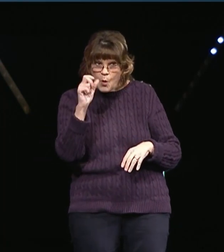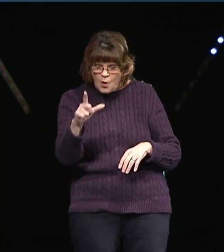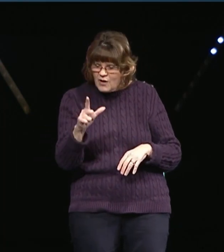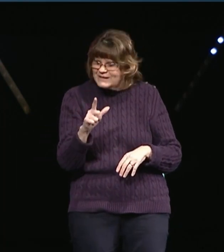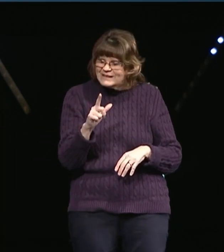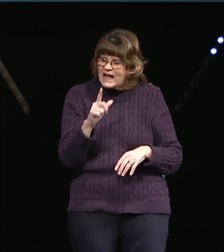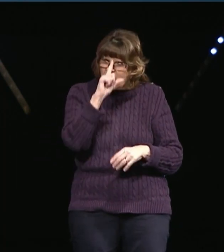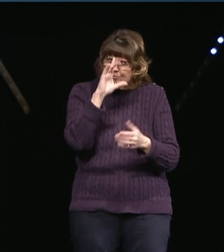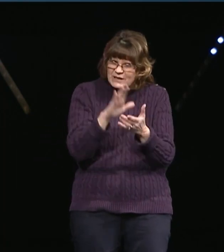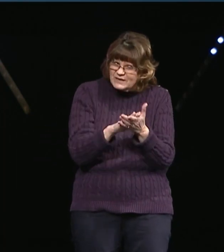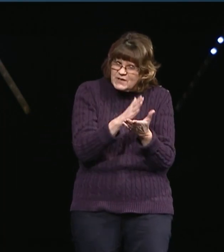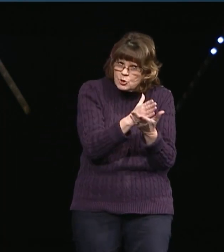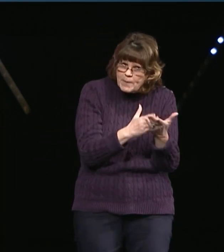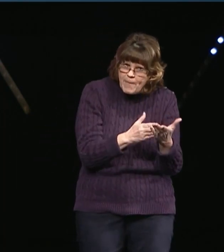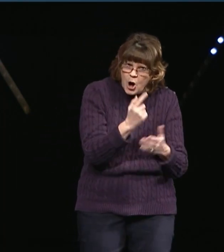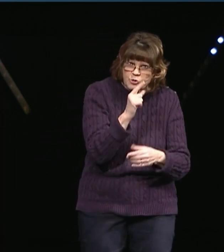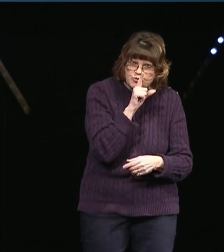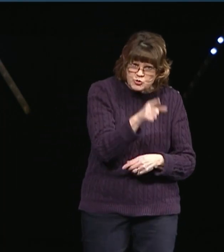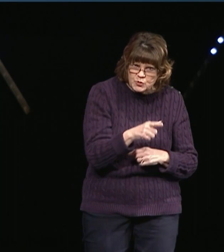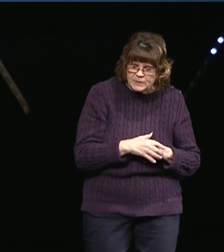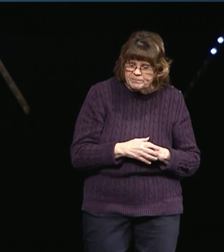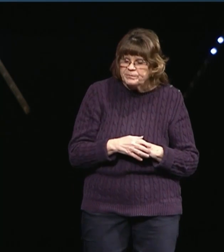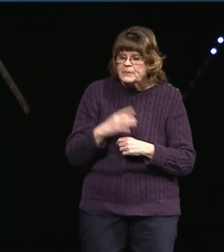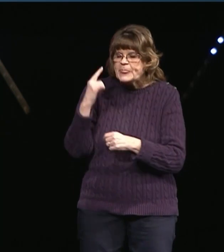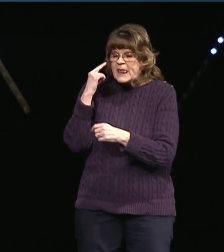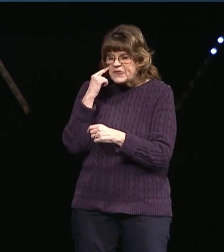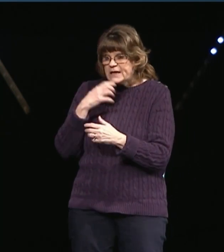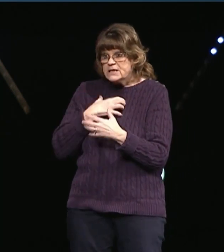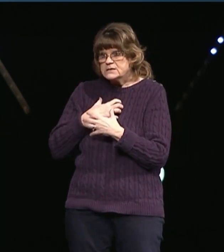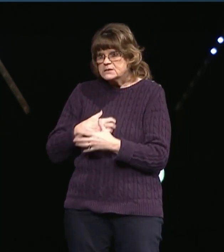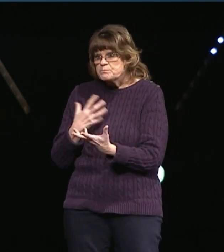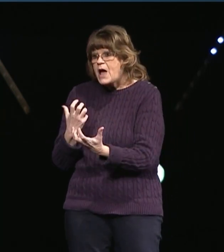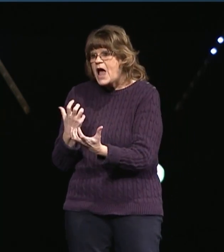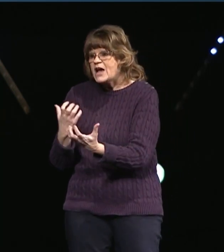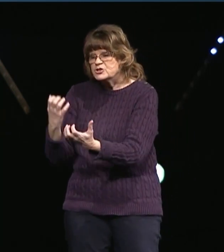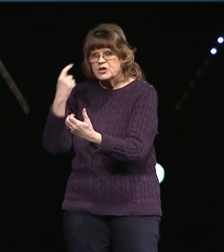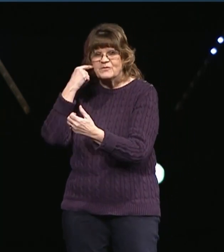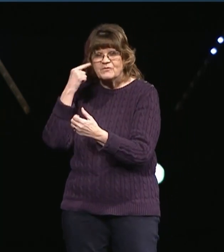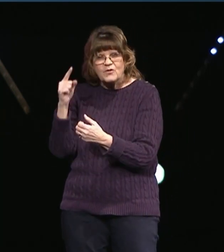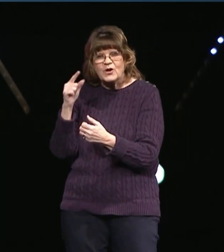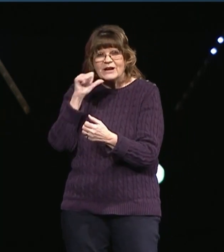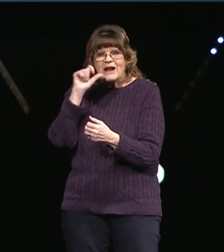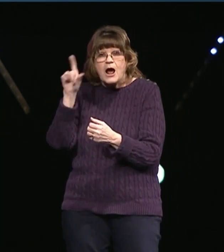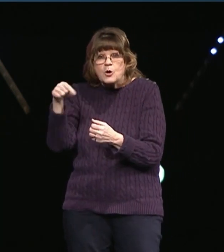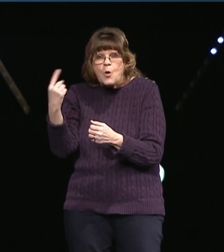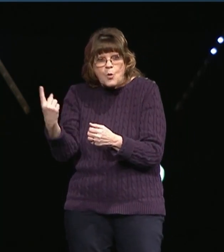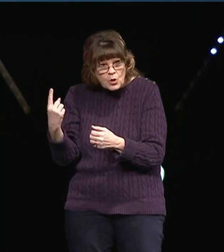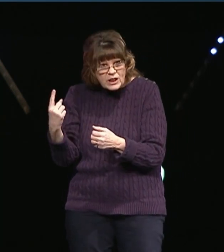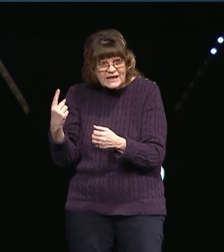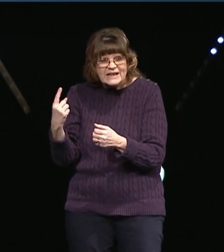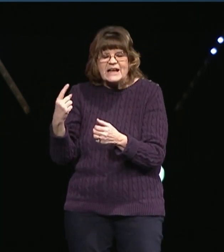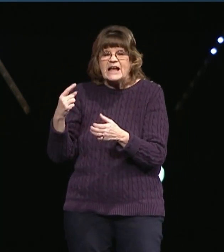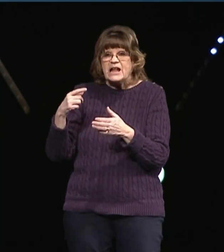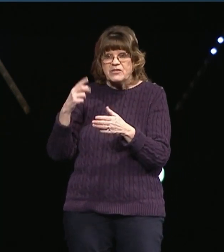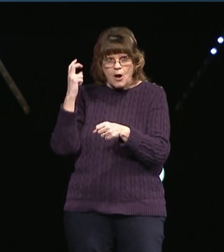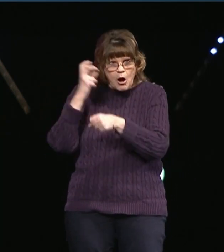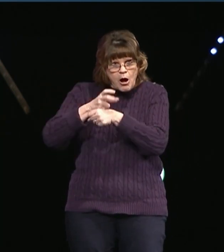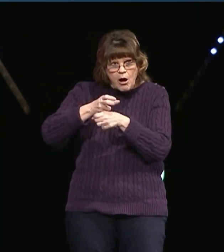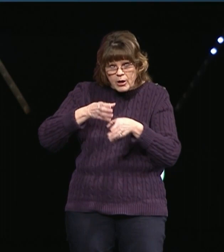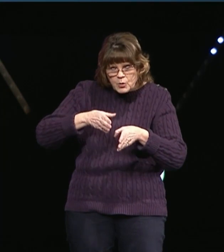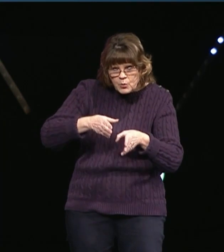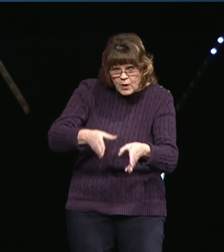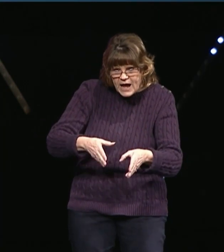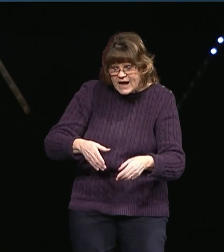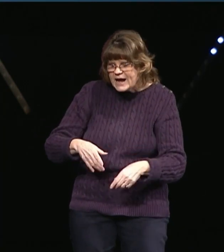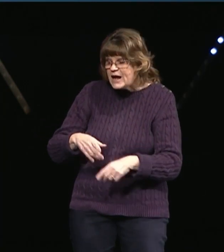that it is only partially true. I think his passion for taking not only the road less traveled, but the